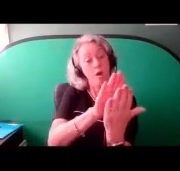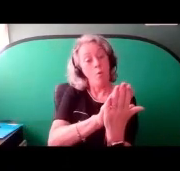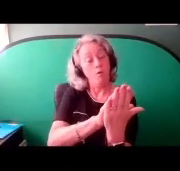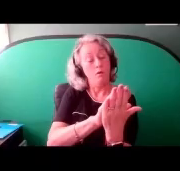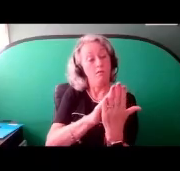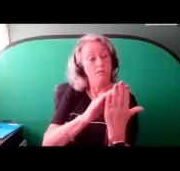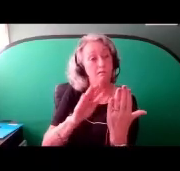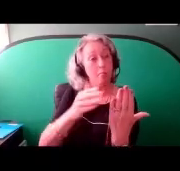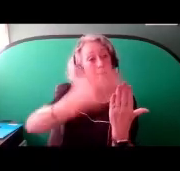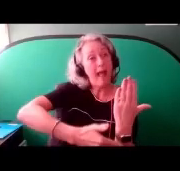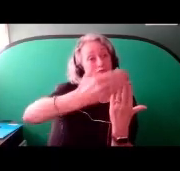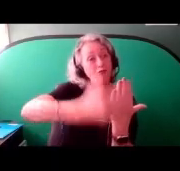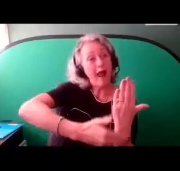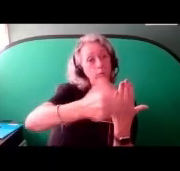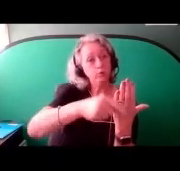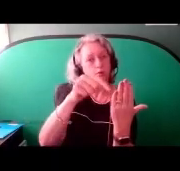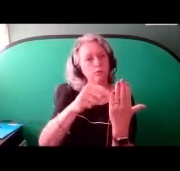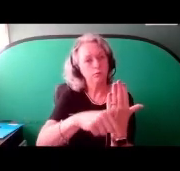apps to look,